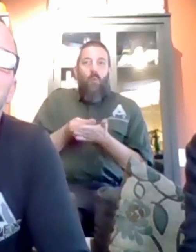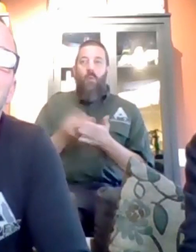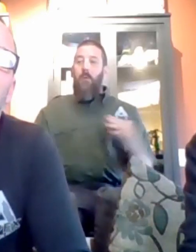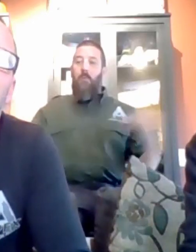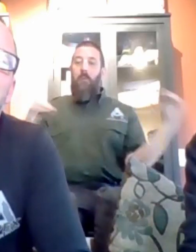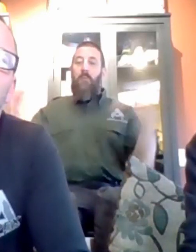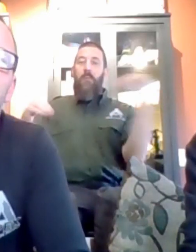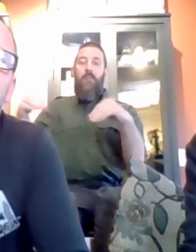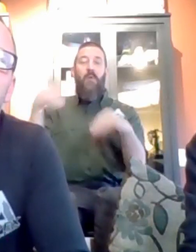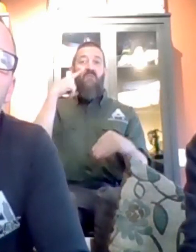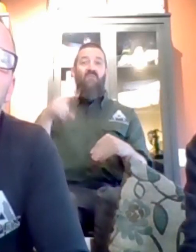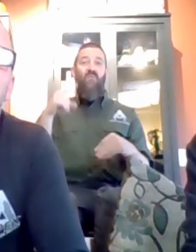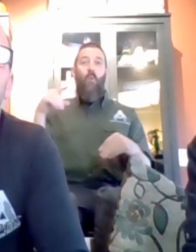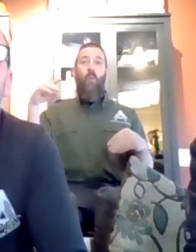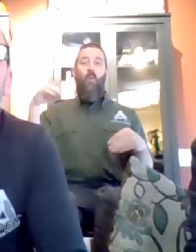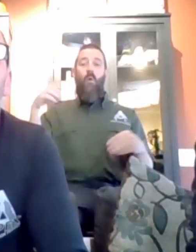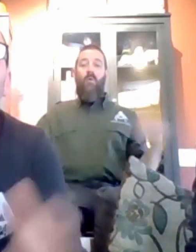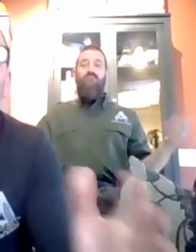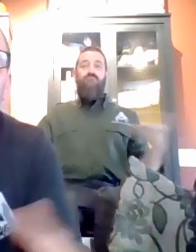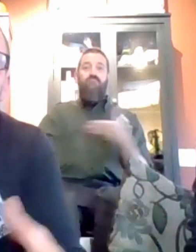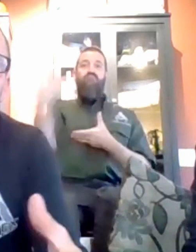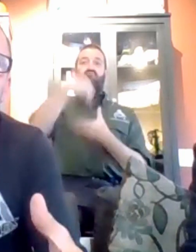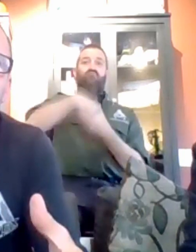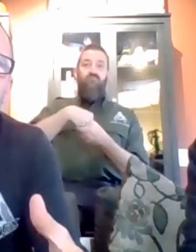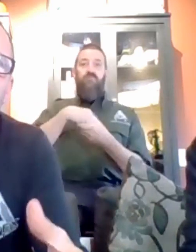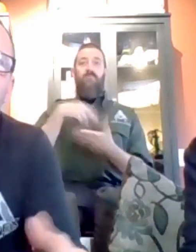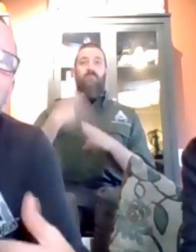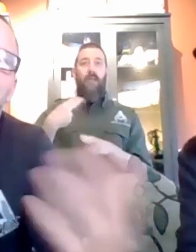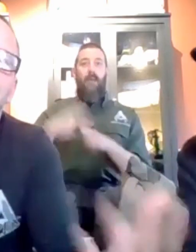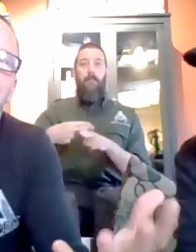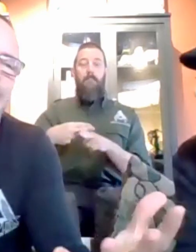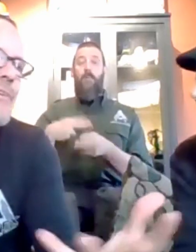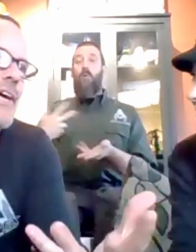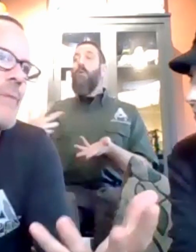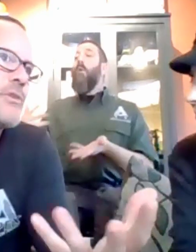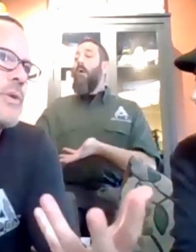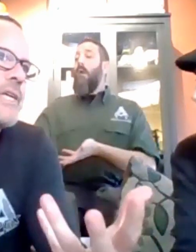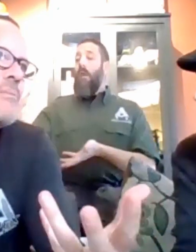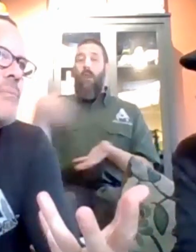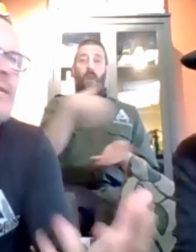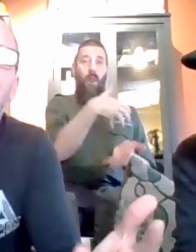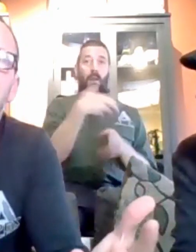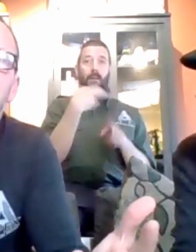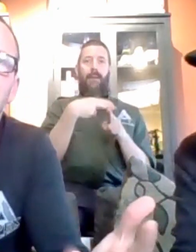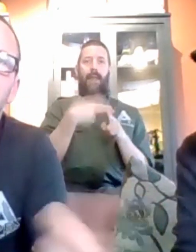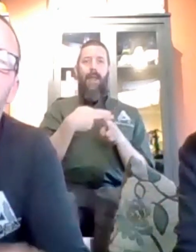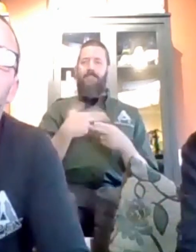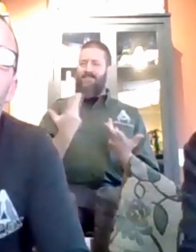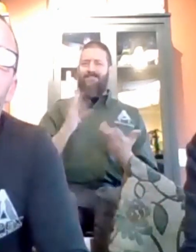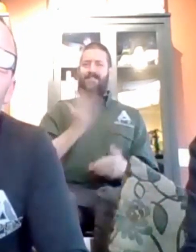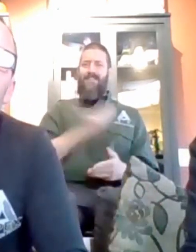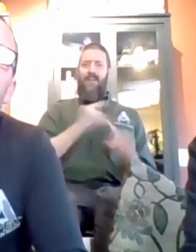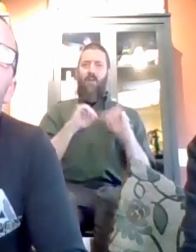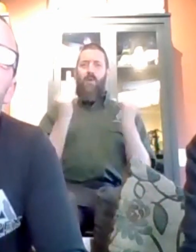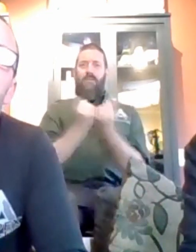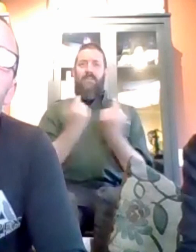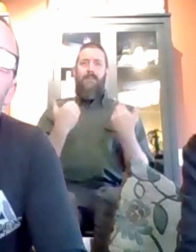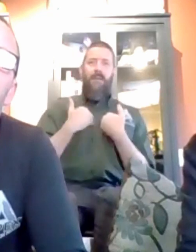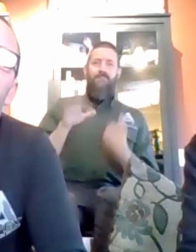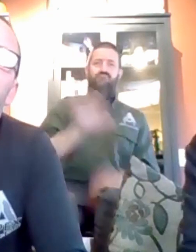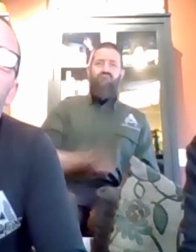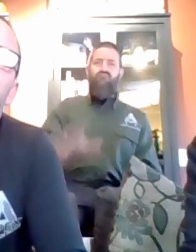like a little fundraiser, and it's fun. It's a game. And so what we do is we collect all the names, and then we get the team. We've got about 20 people on